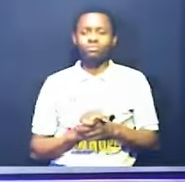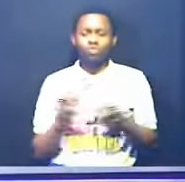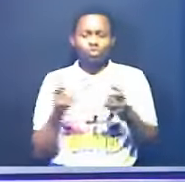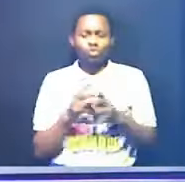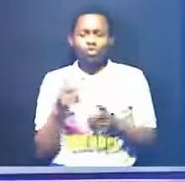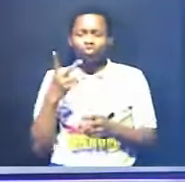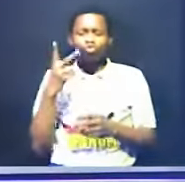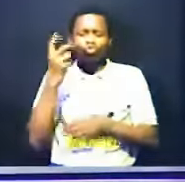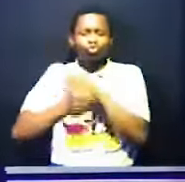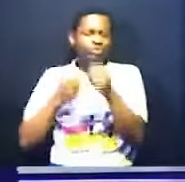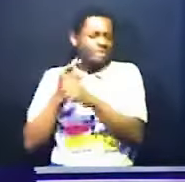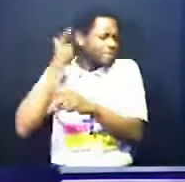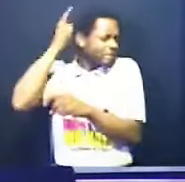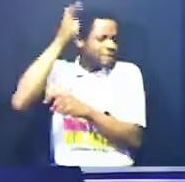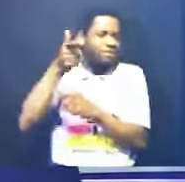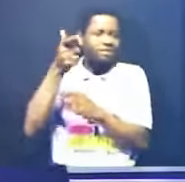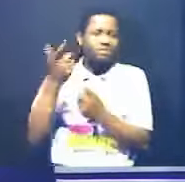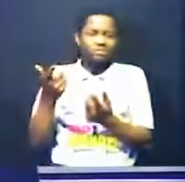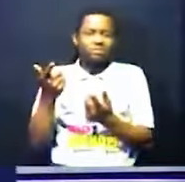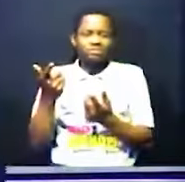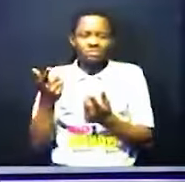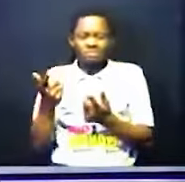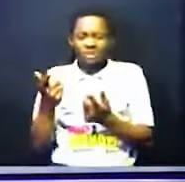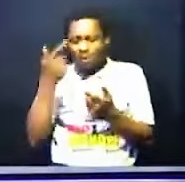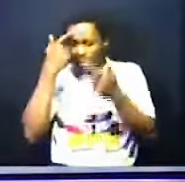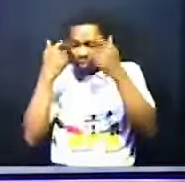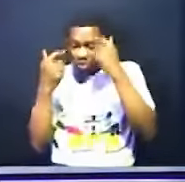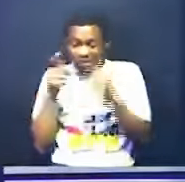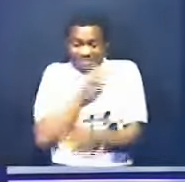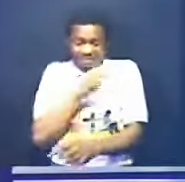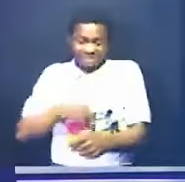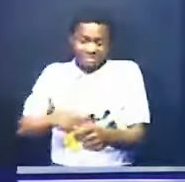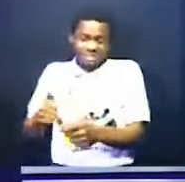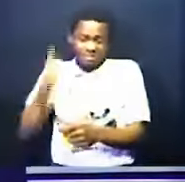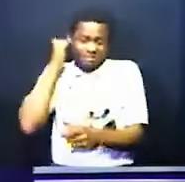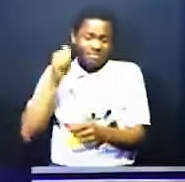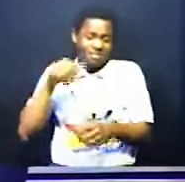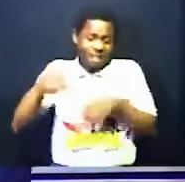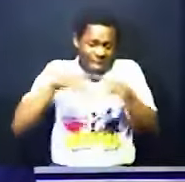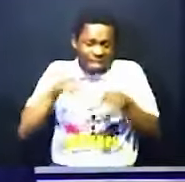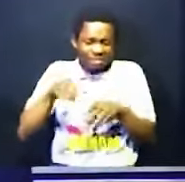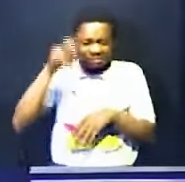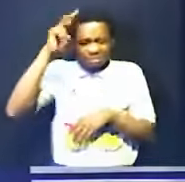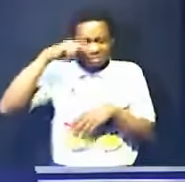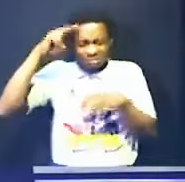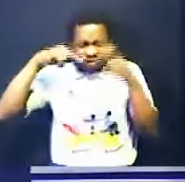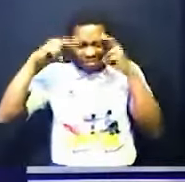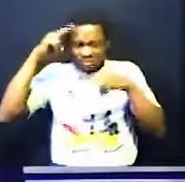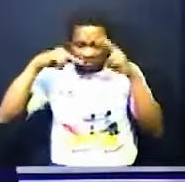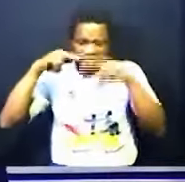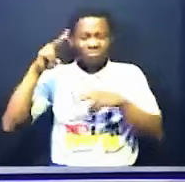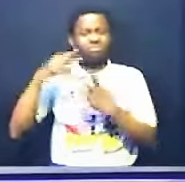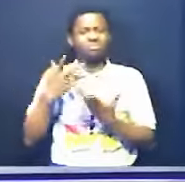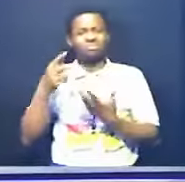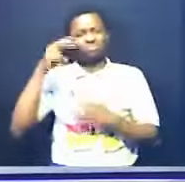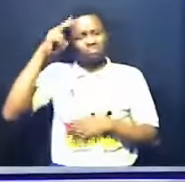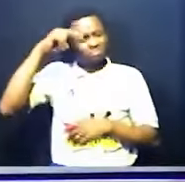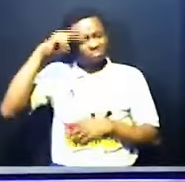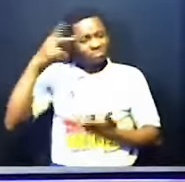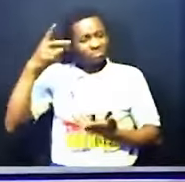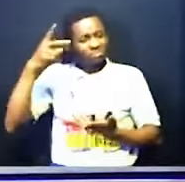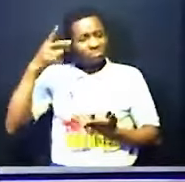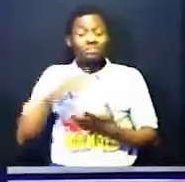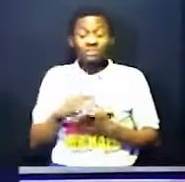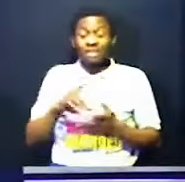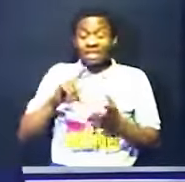2 years later, he free me no achire with the king's negligence, wo ohene no bu na nigu no ankasa no ma esoy and